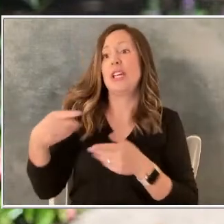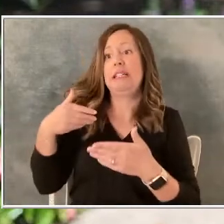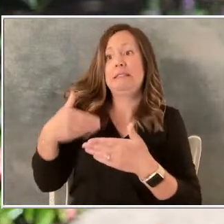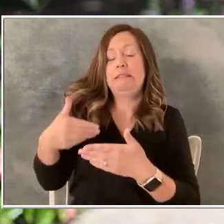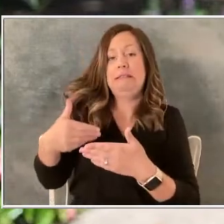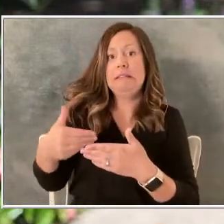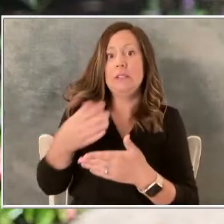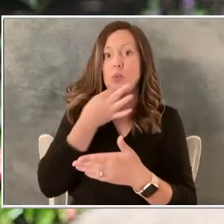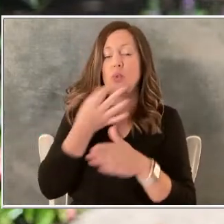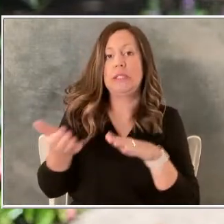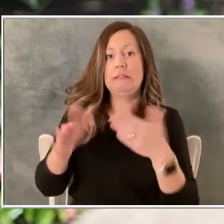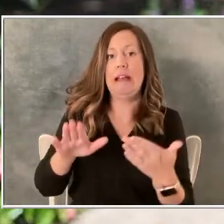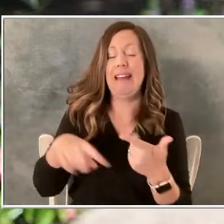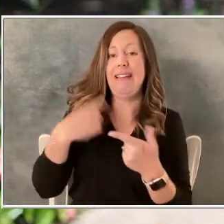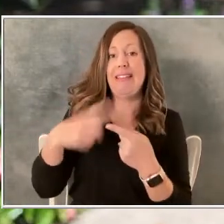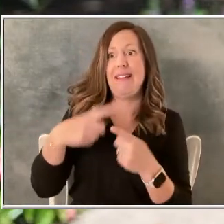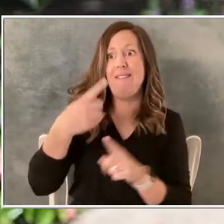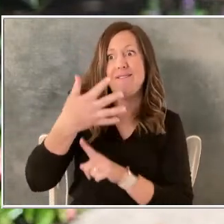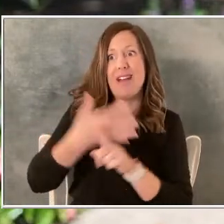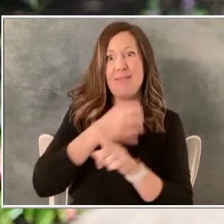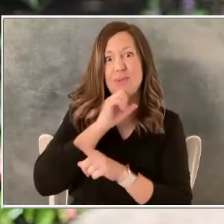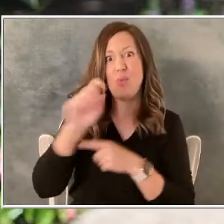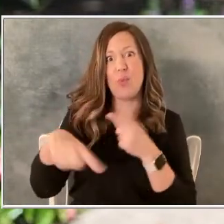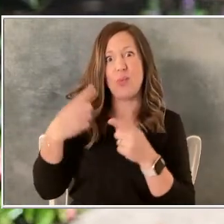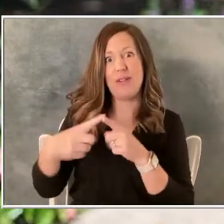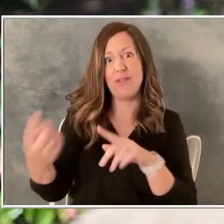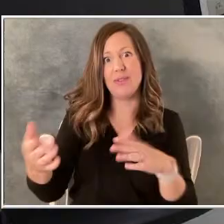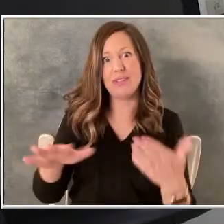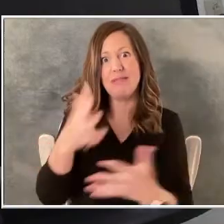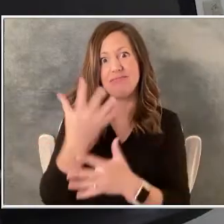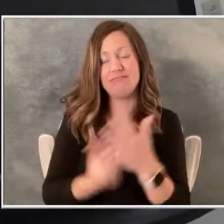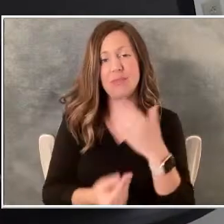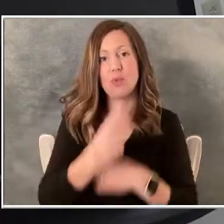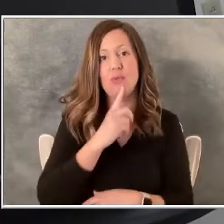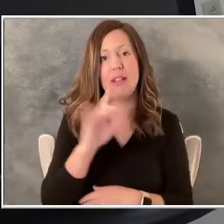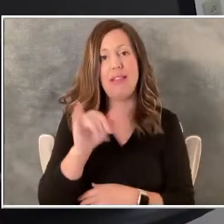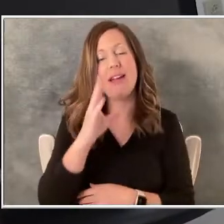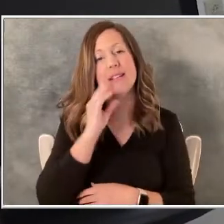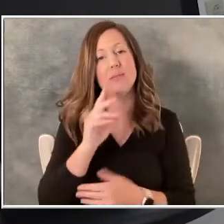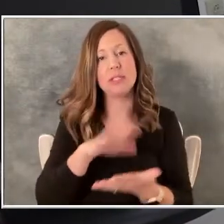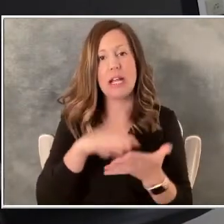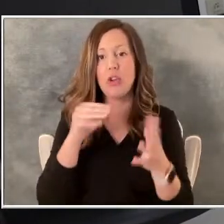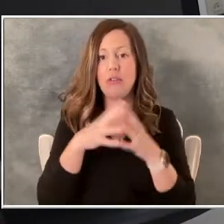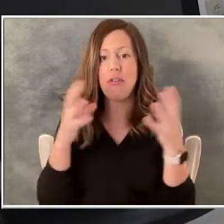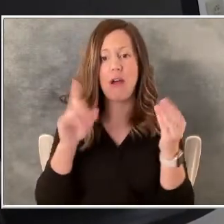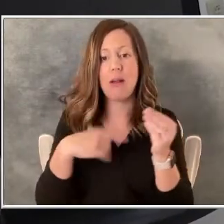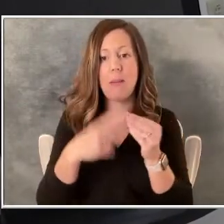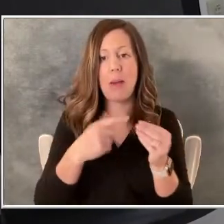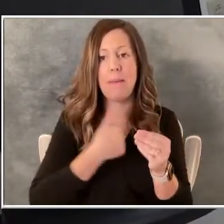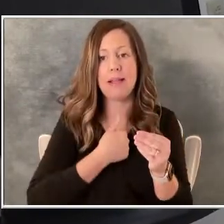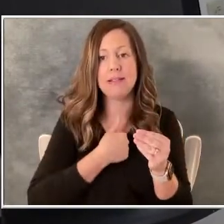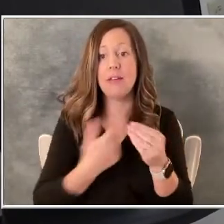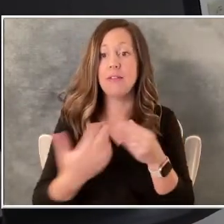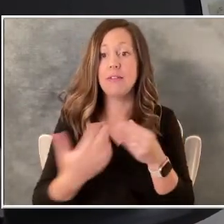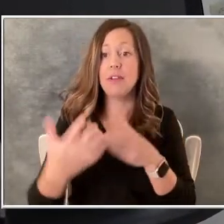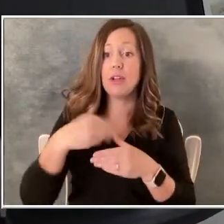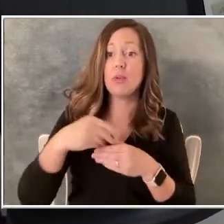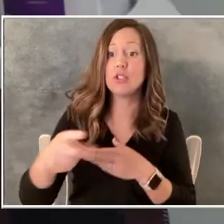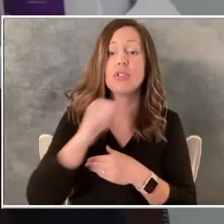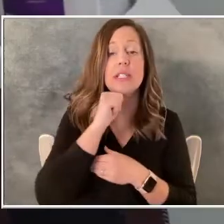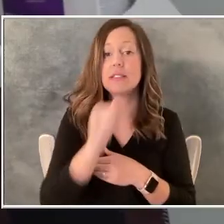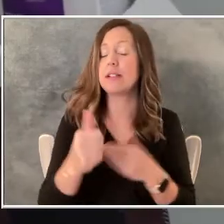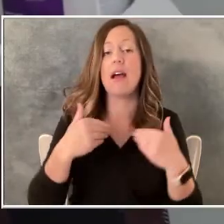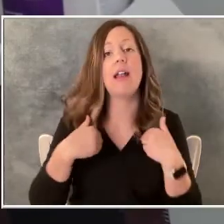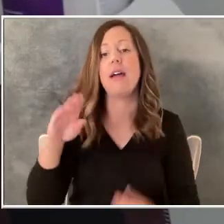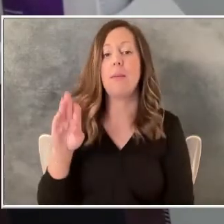away. And that whole experience was, I learned a lot about myself. Including she does not carry the BRCA gene